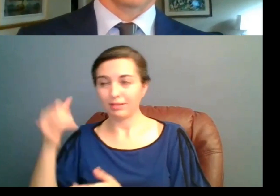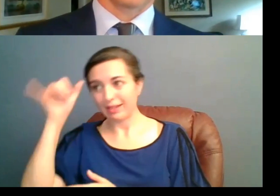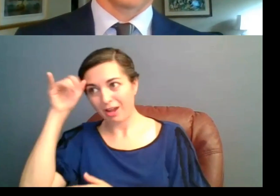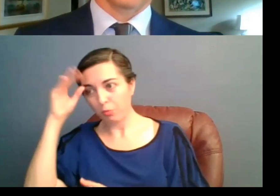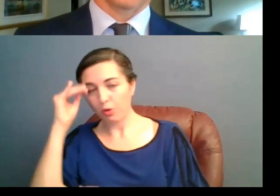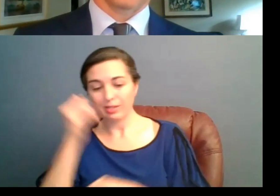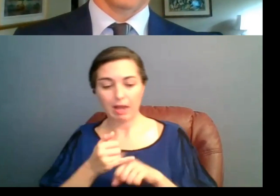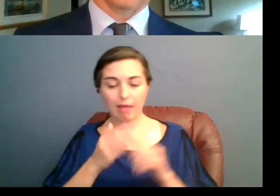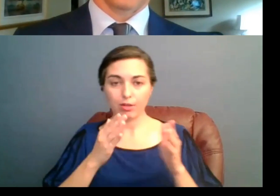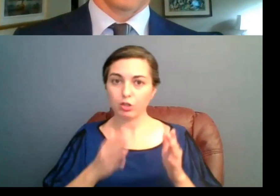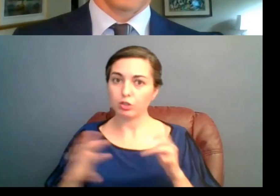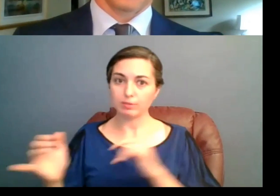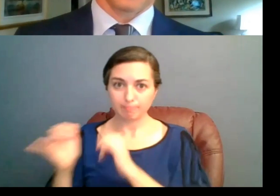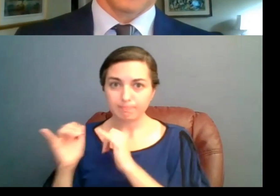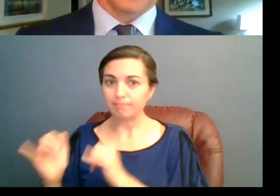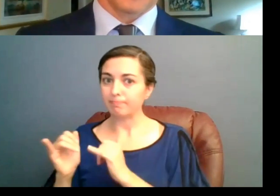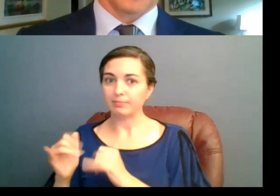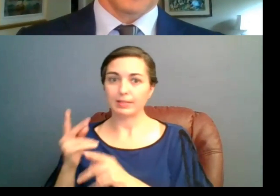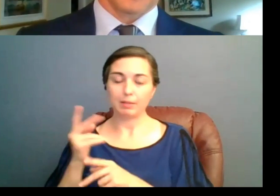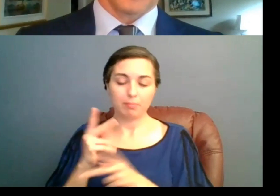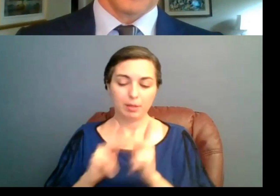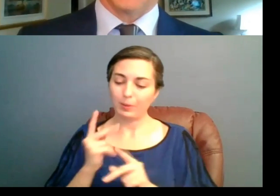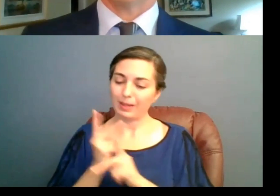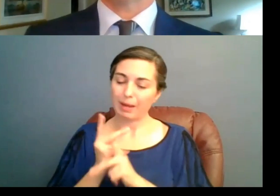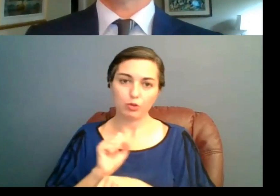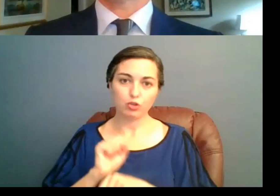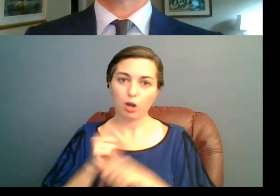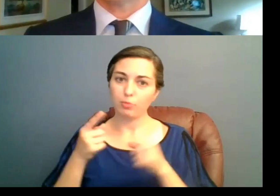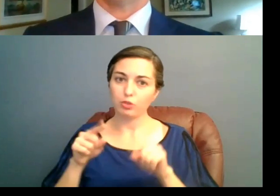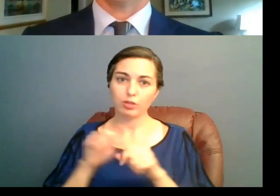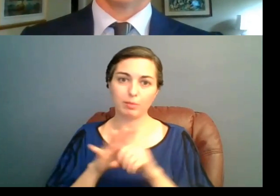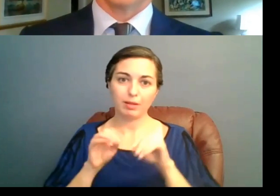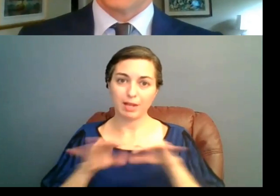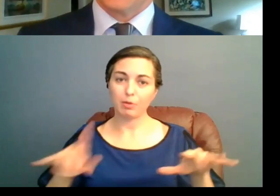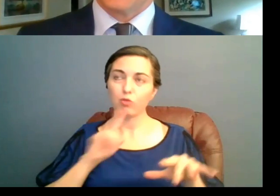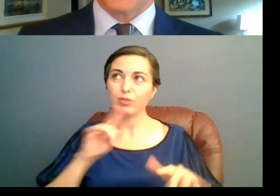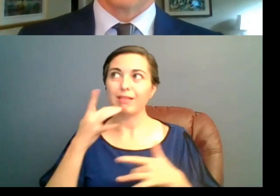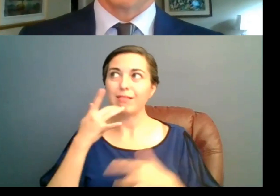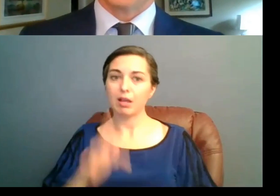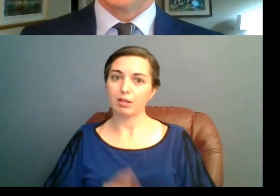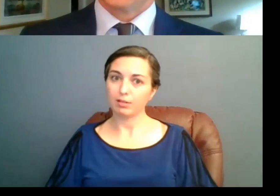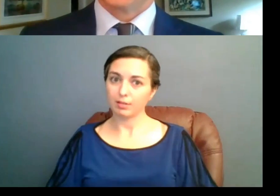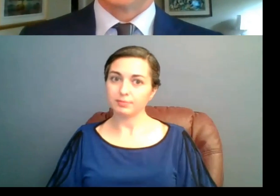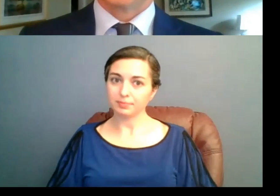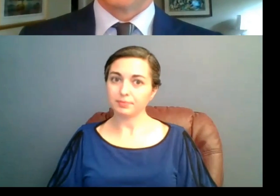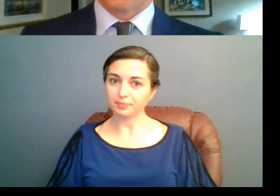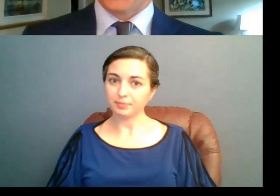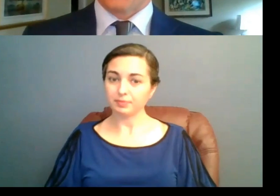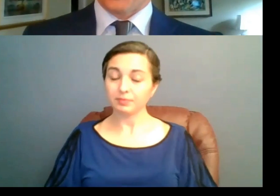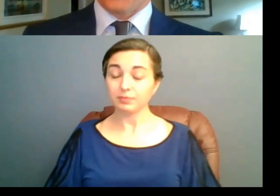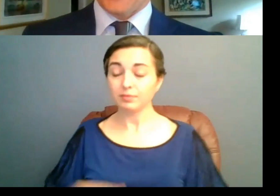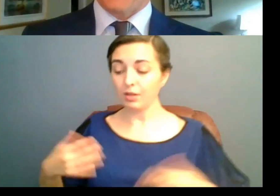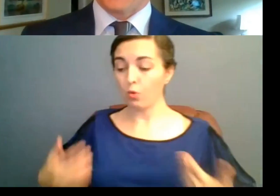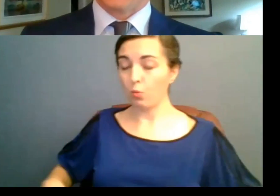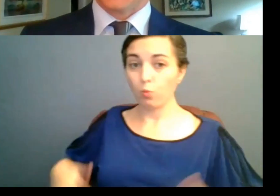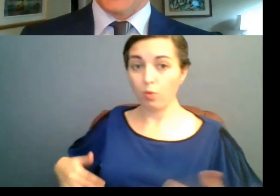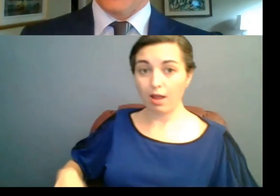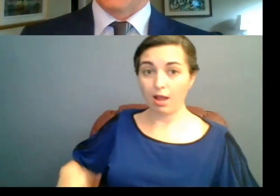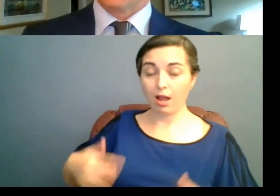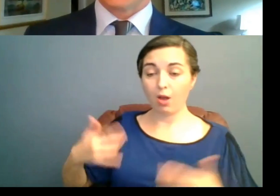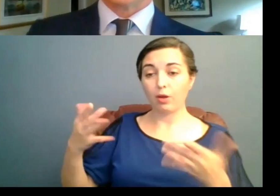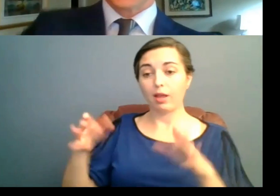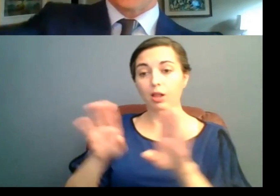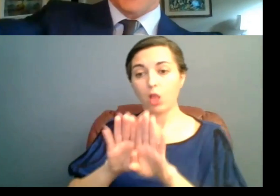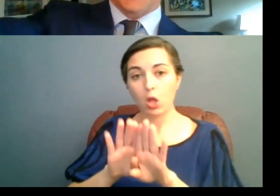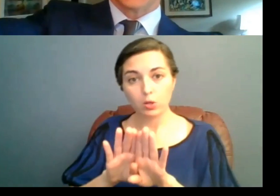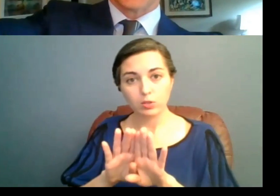happen across the board. So we're very lucky. Wow. Well, I want to, we'll wrap up